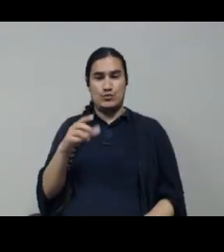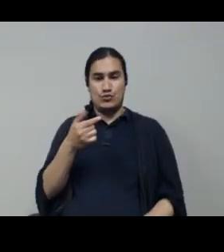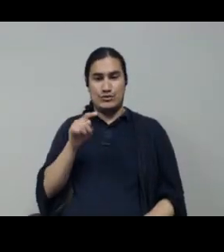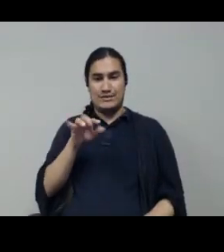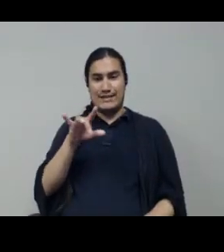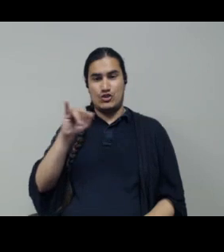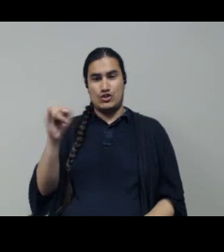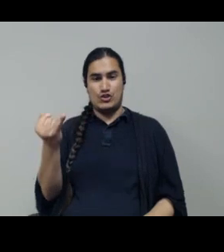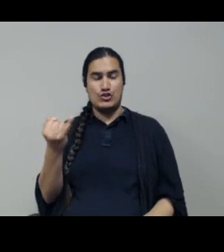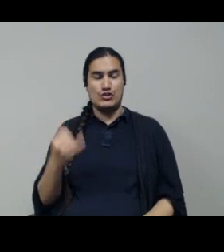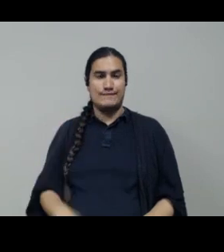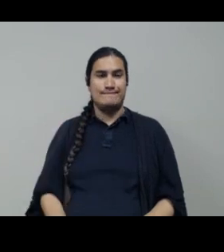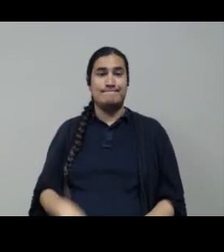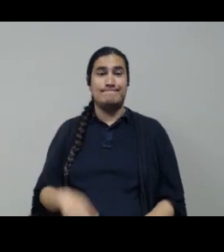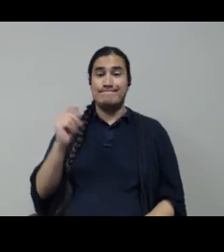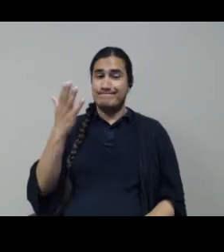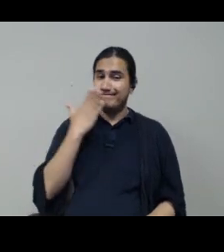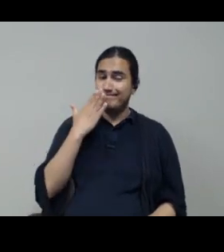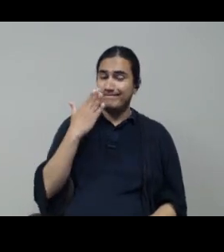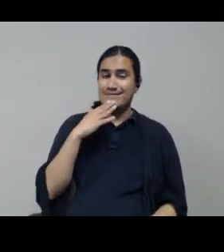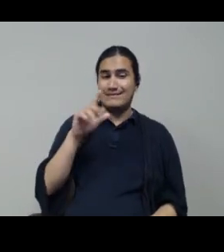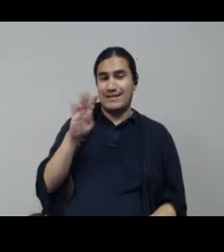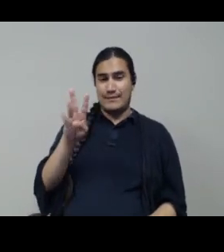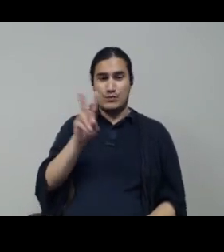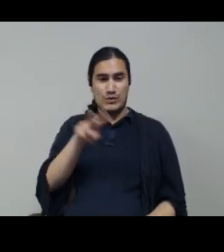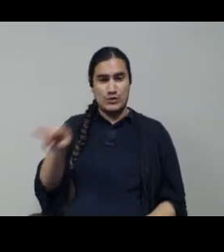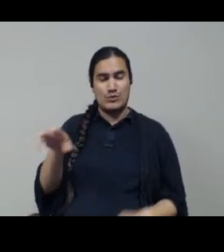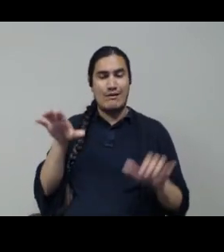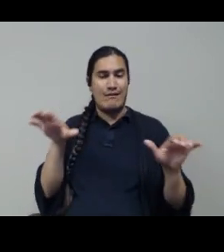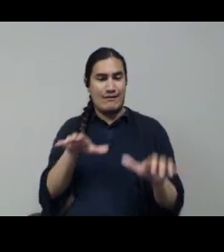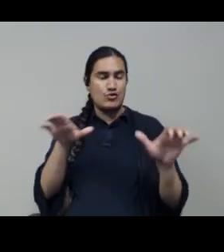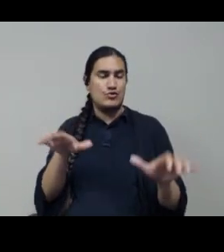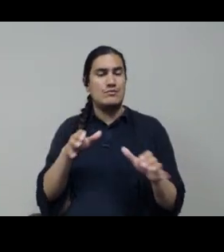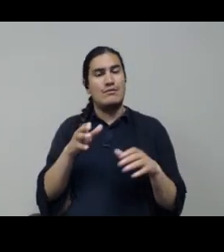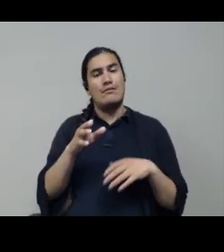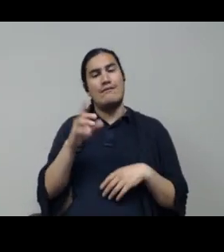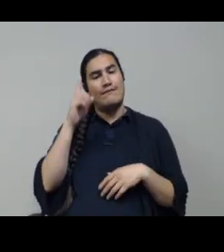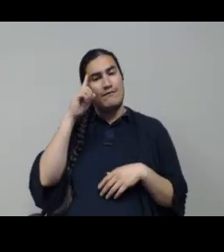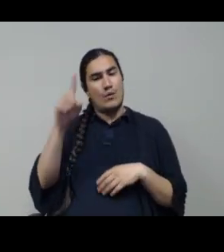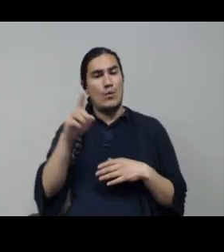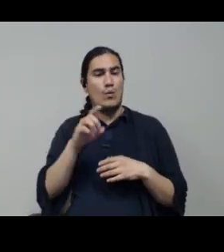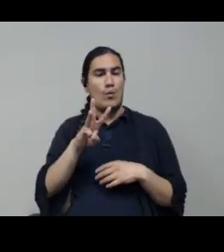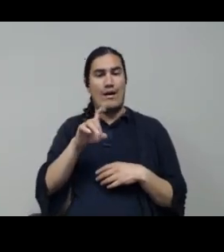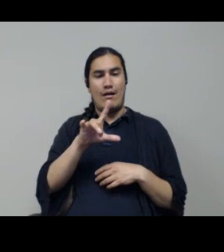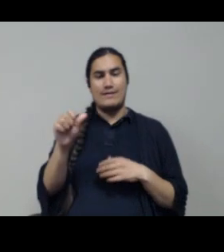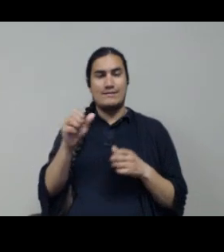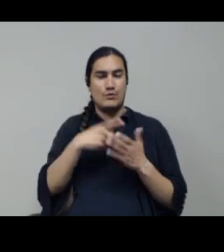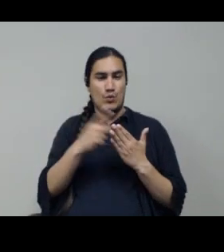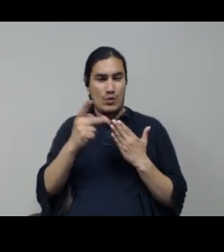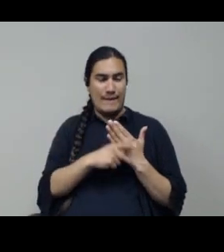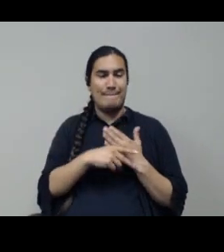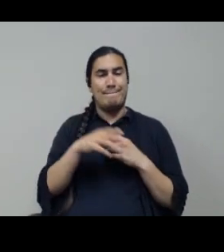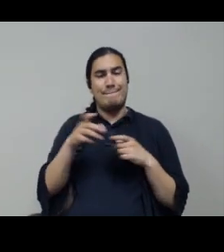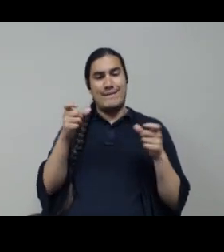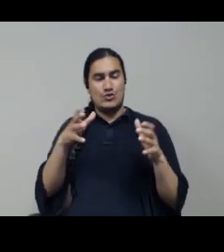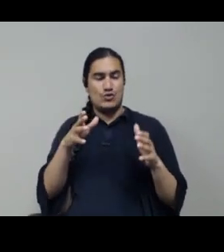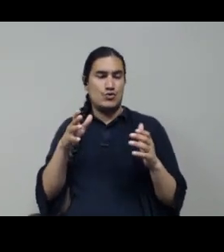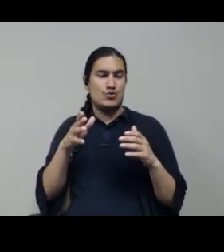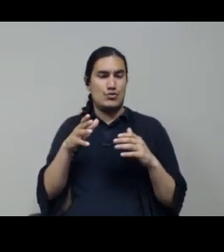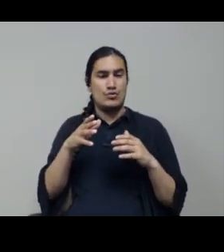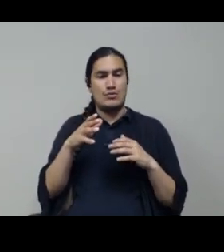Eager. Tab 22 is an action item to approve Caltrans' wireless program master license agreement as part of